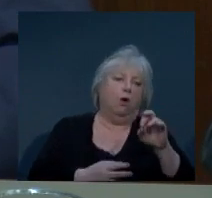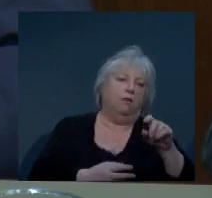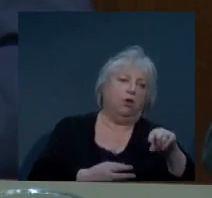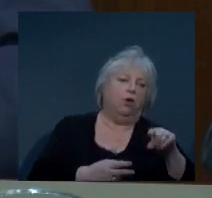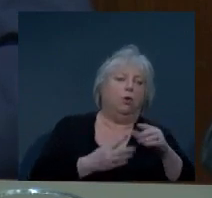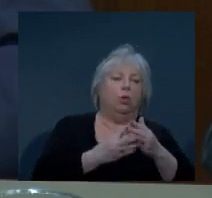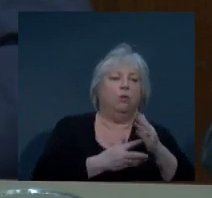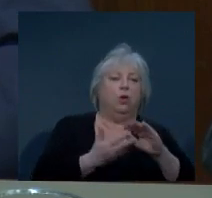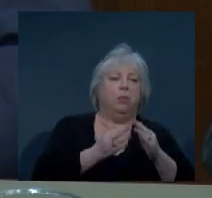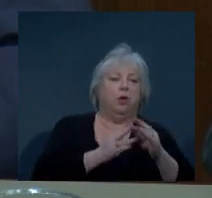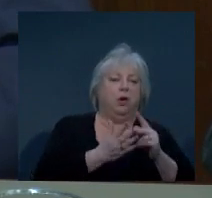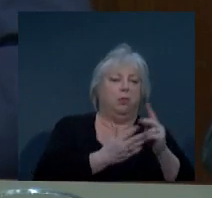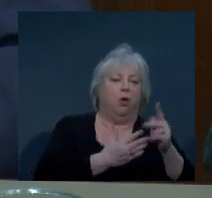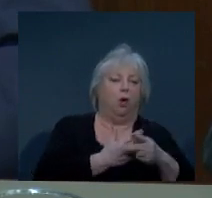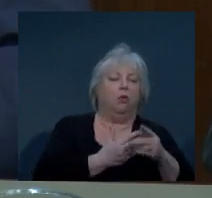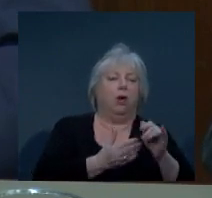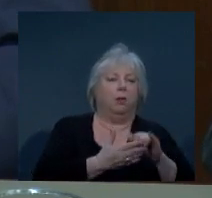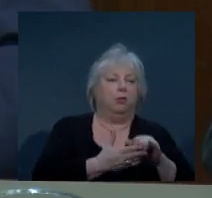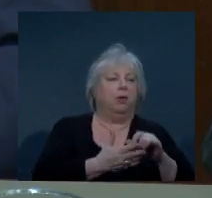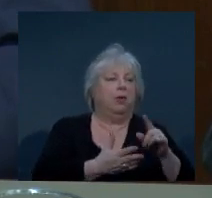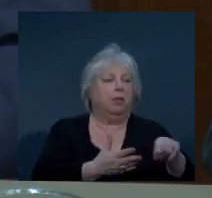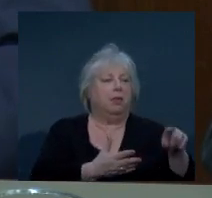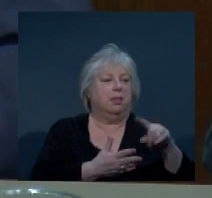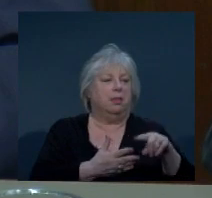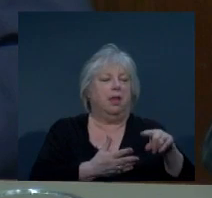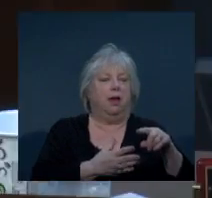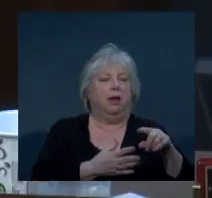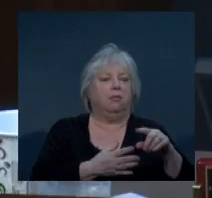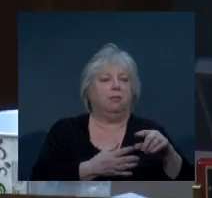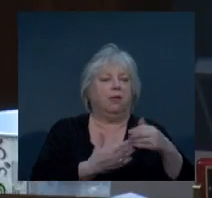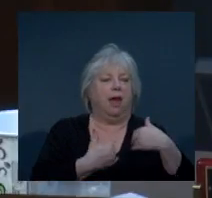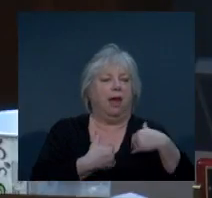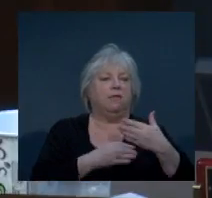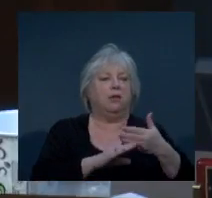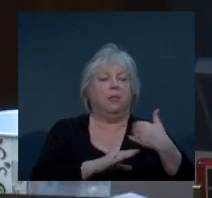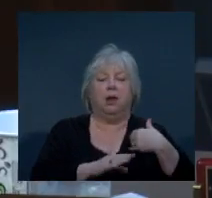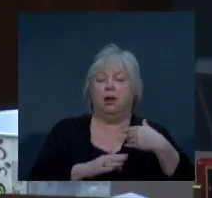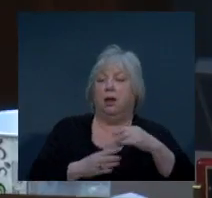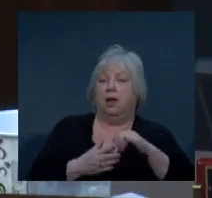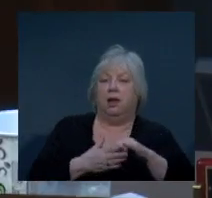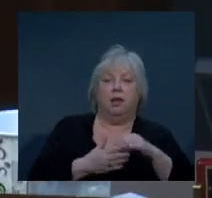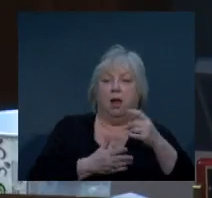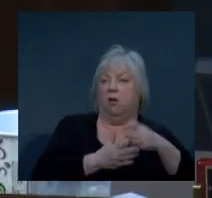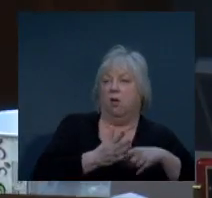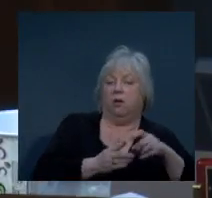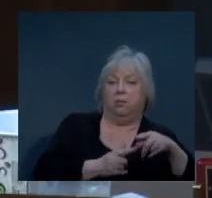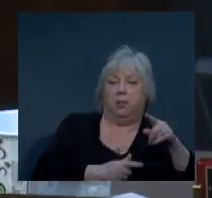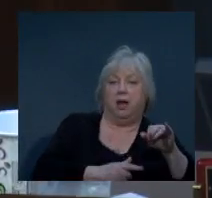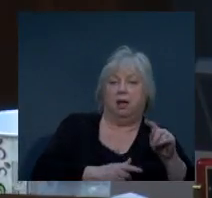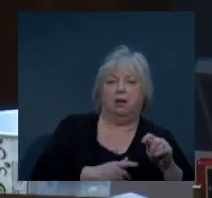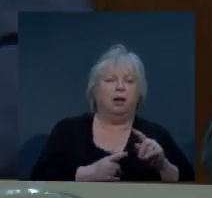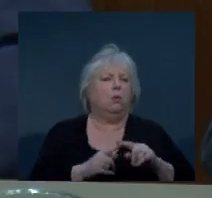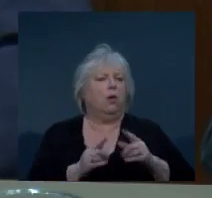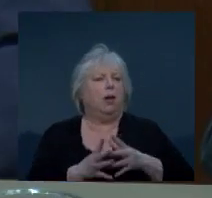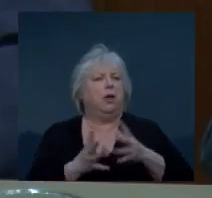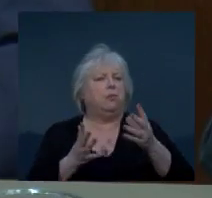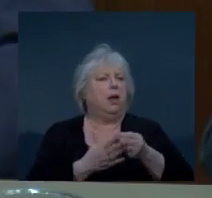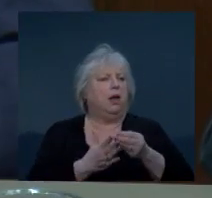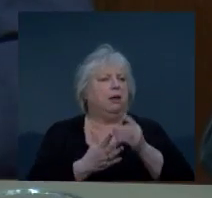community programs that they have ascertained in the past. And that comes from PIT. And do we Correct. know, and what is that amount,